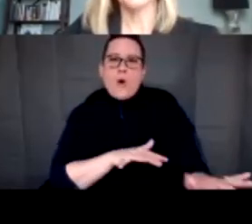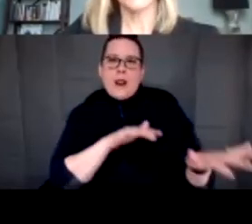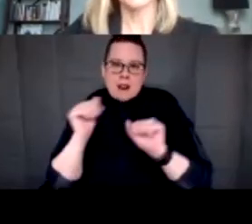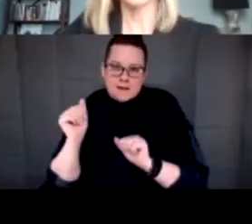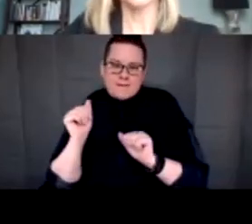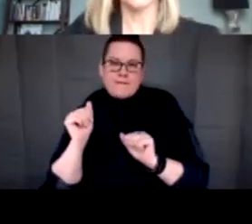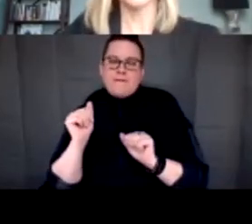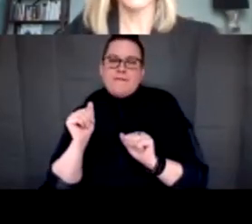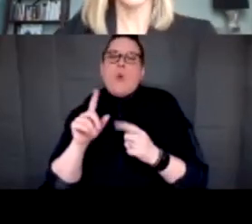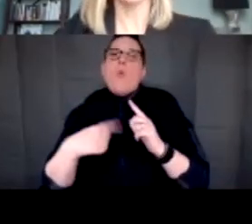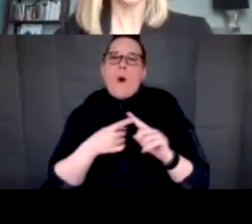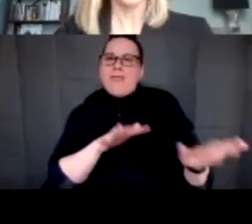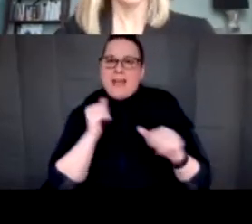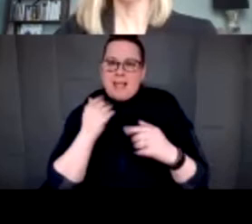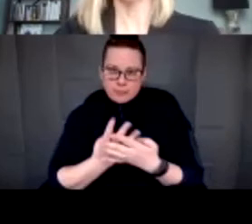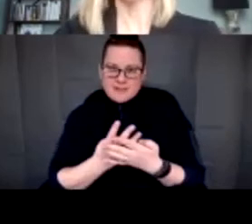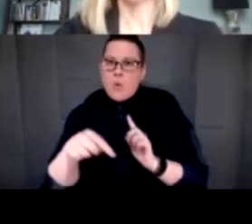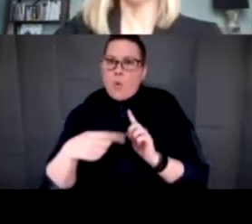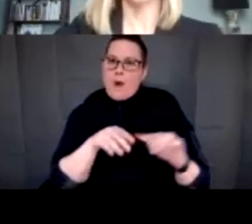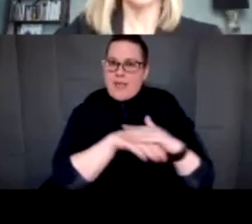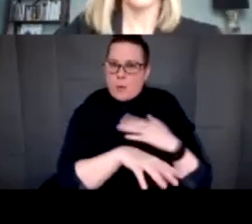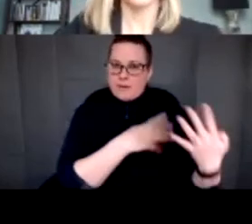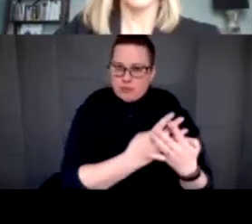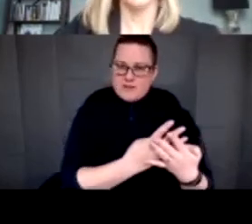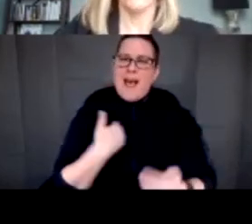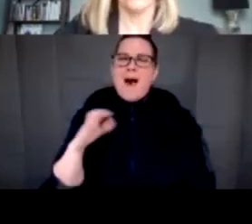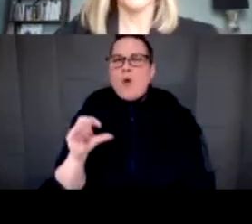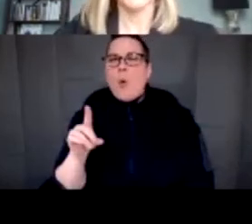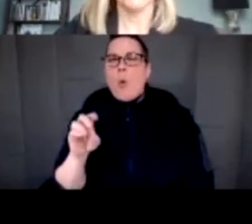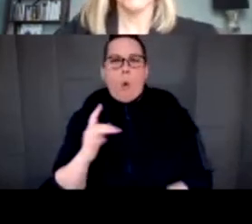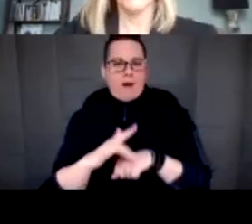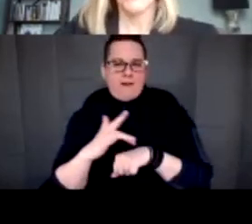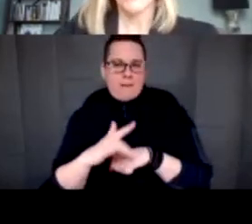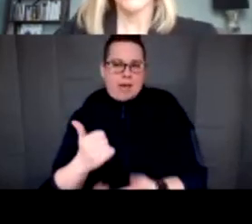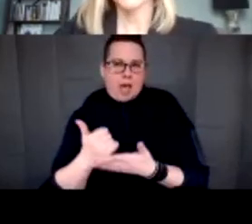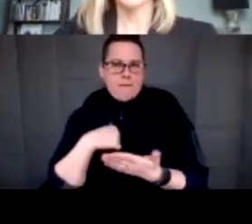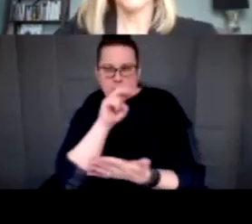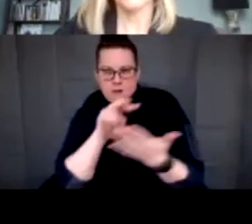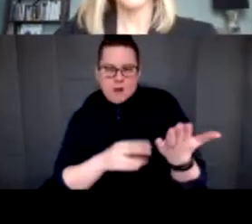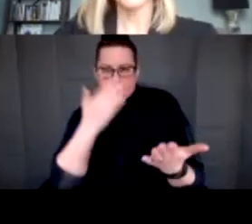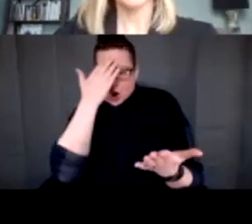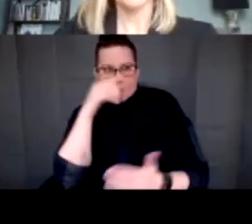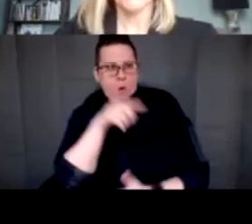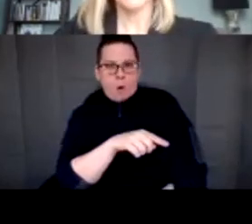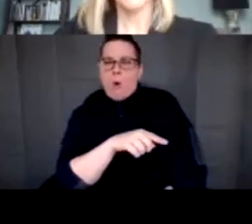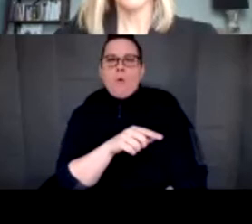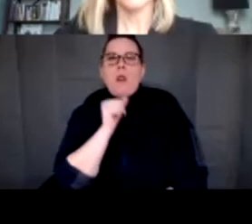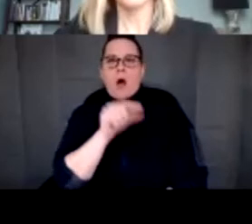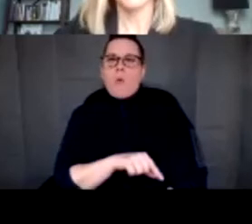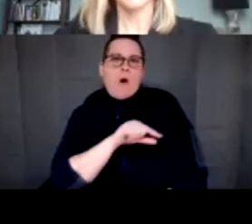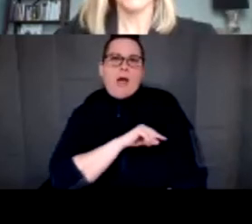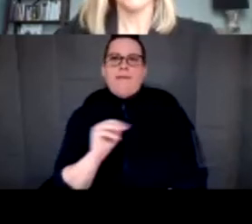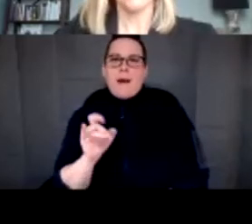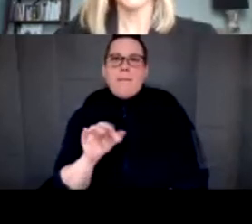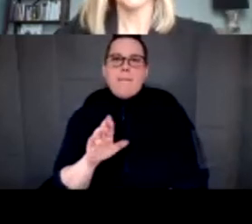admission dates. So there's codes that are available that let you know if someone is no longer eligible for Medicare